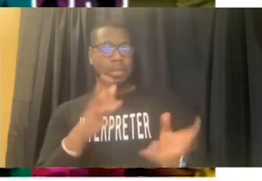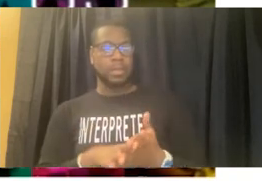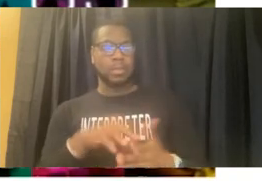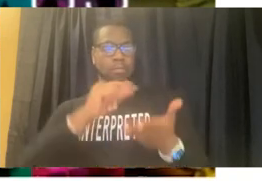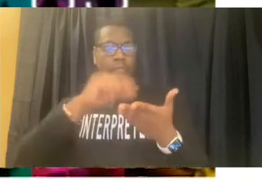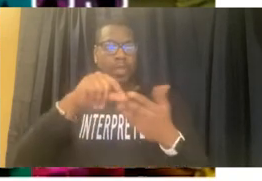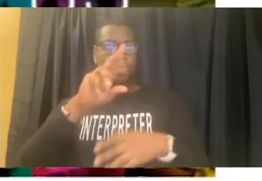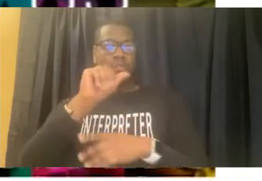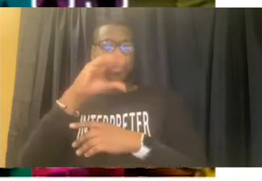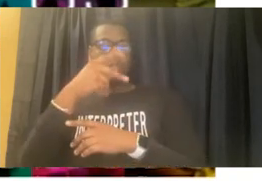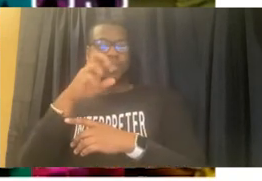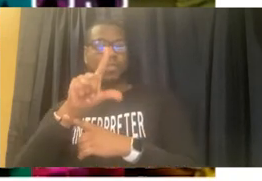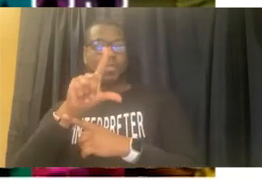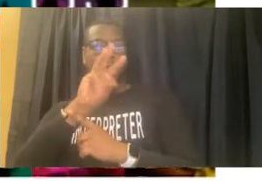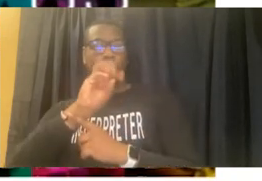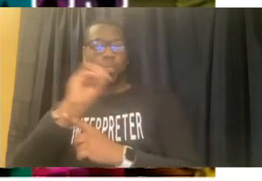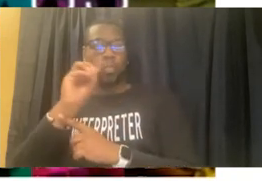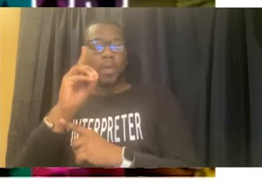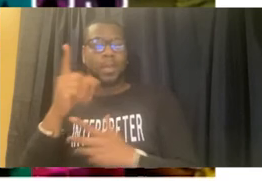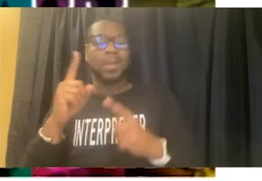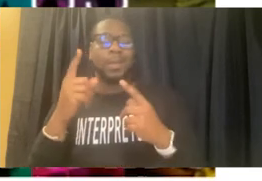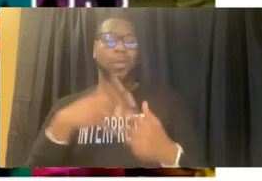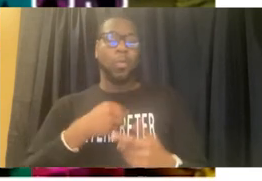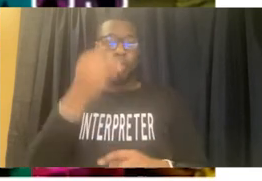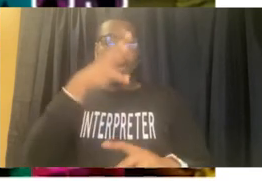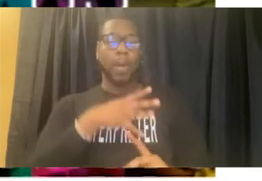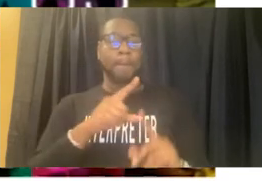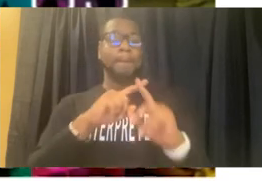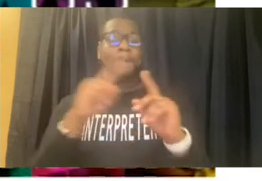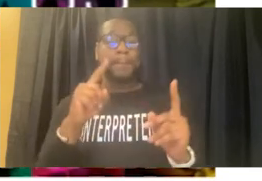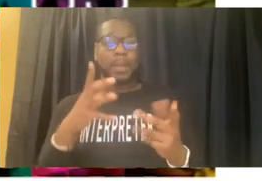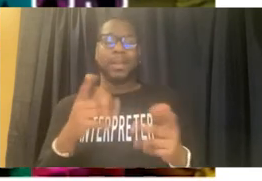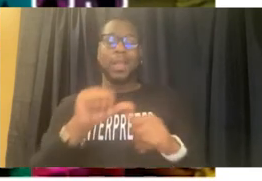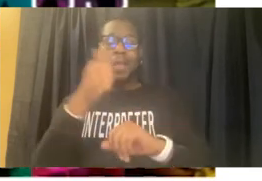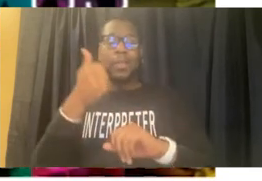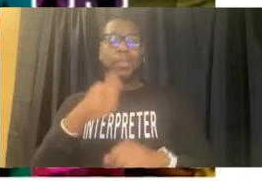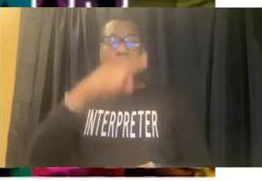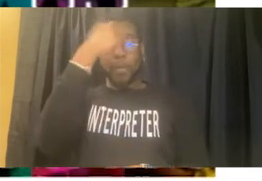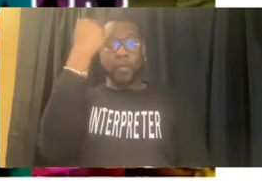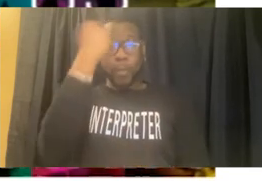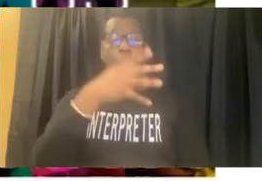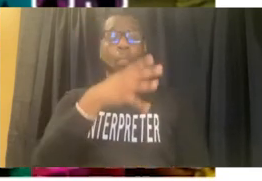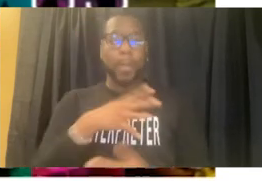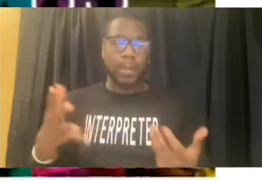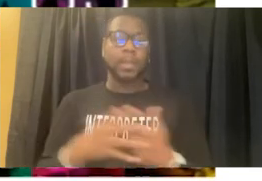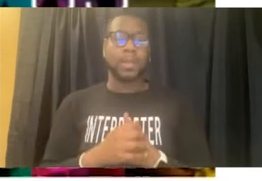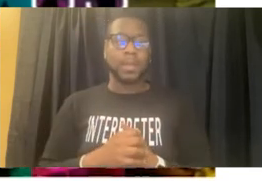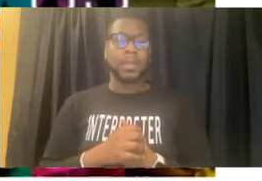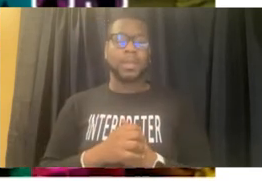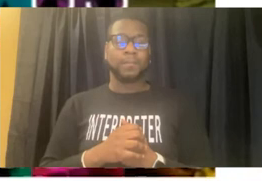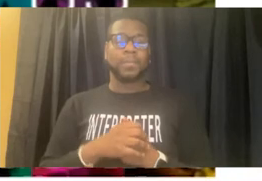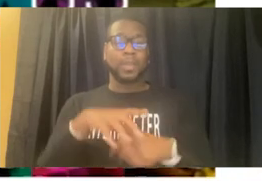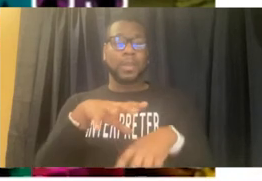but GEMS is primarily made up of African-American girls. And so, you know, taking time to